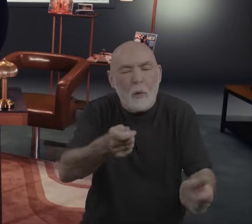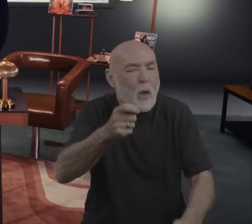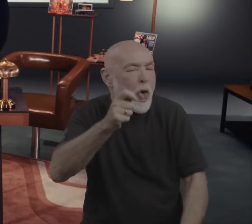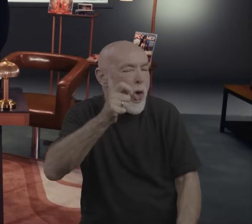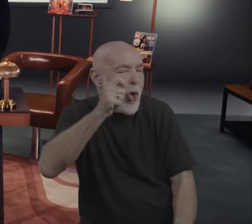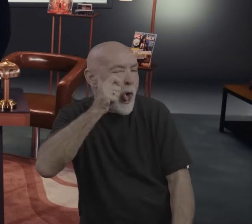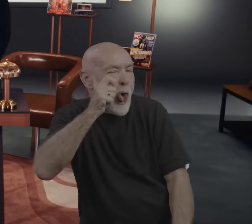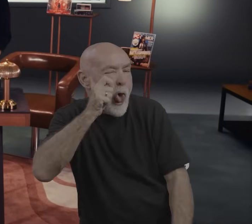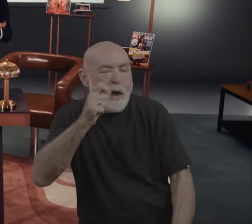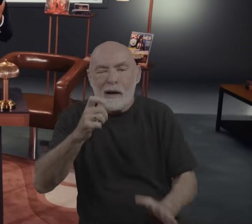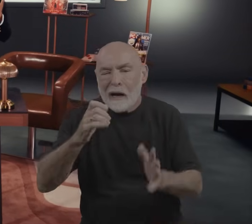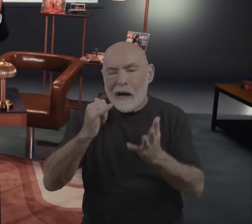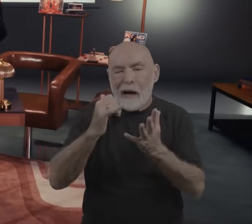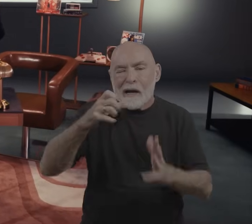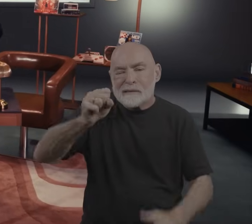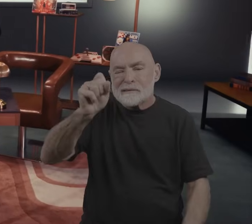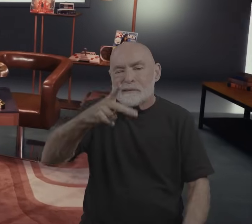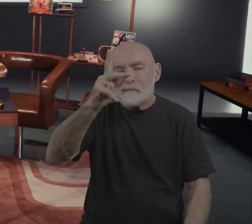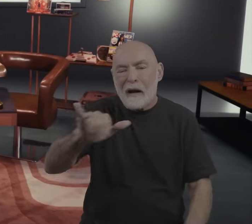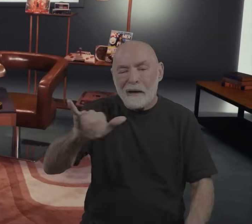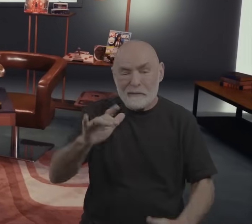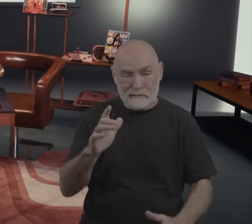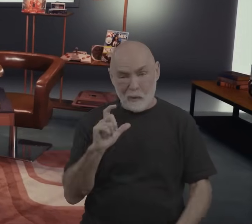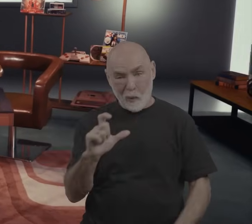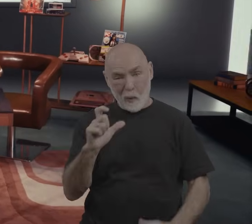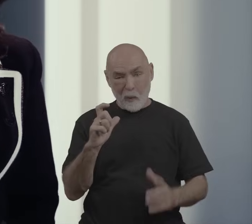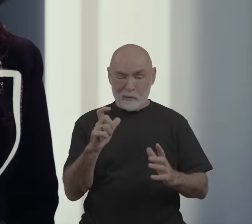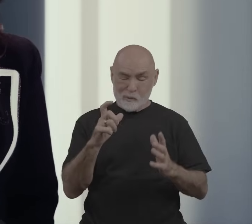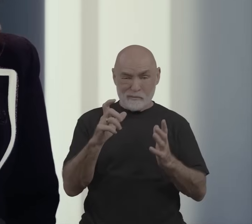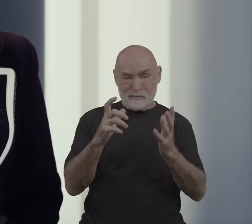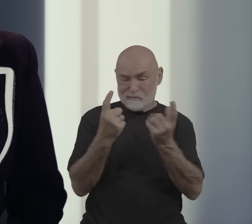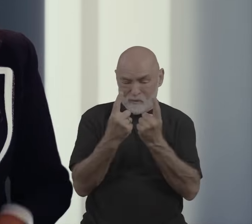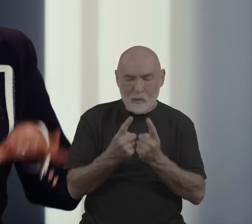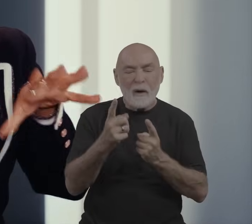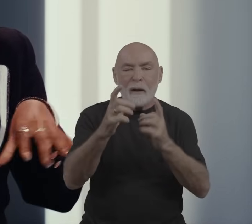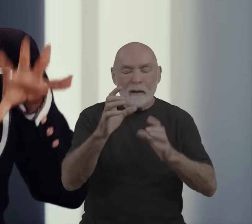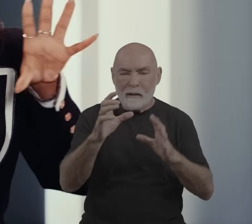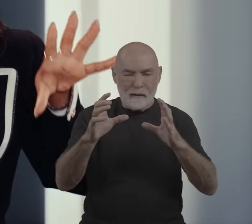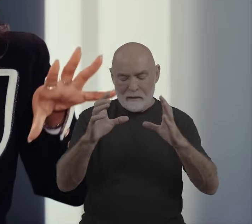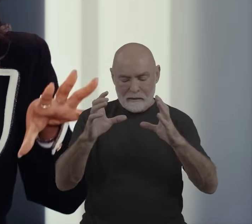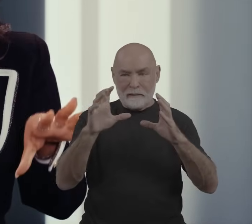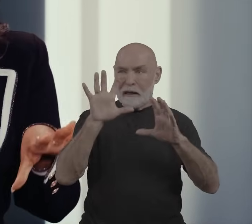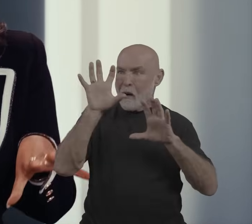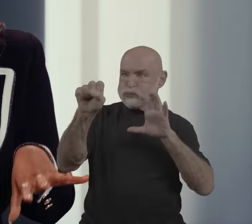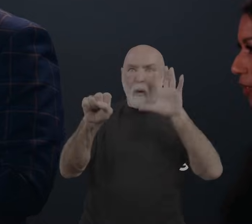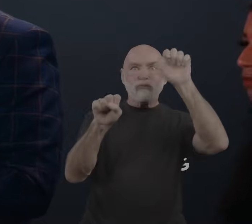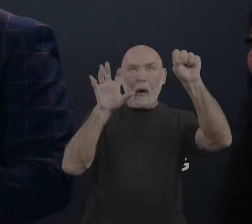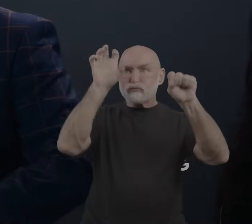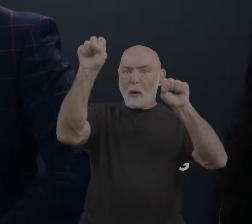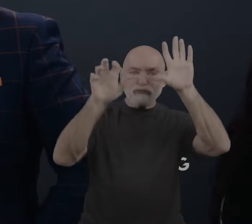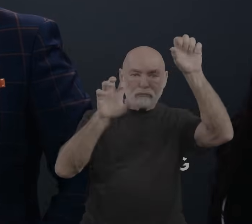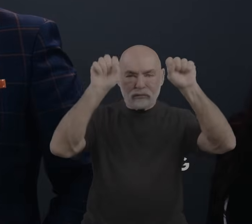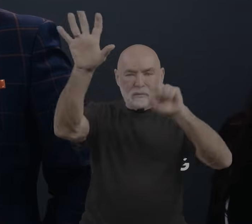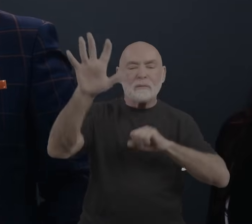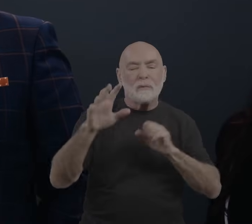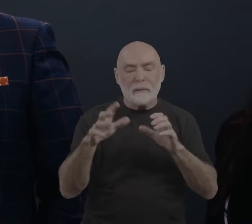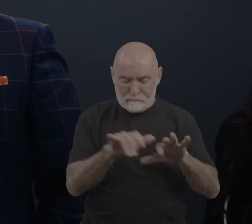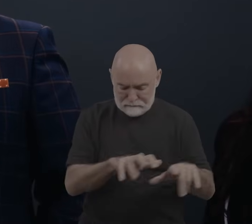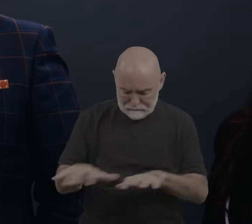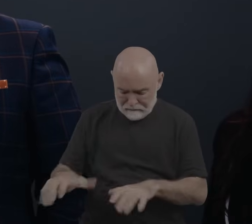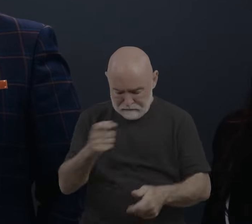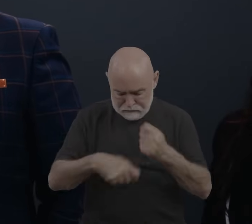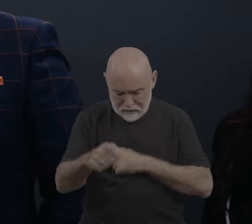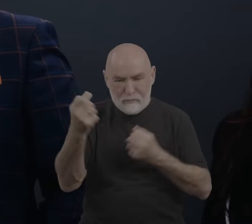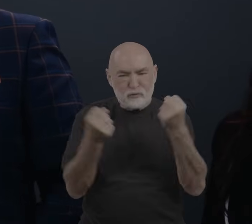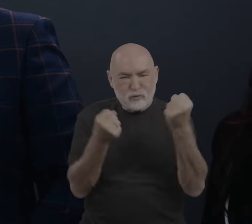know where all the spies get all their coolest toys? Well, it's from us. We've made headsets that double as wall-climbing suction cups. We've made keyboards that can turn